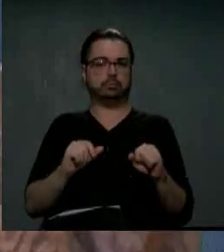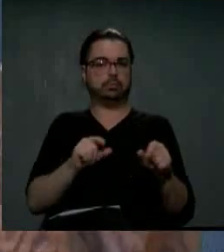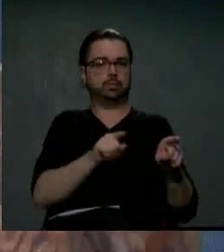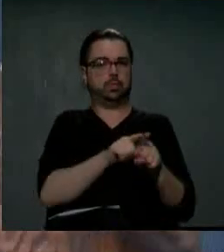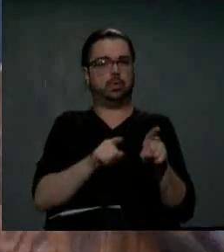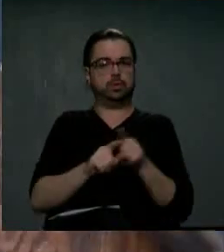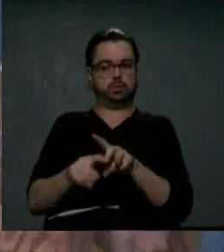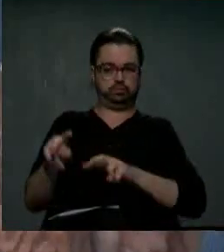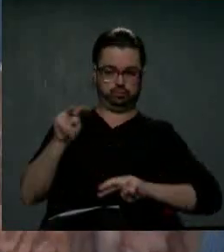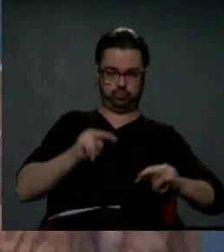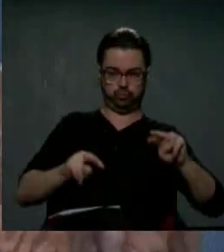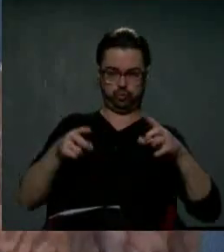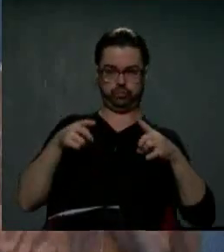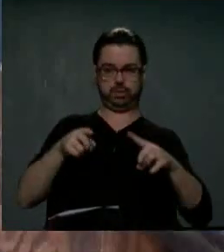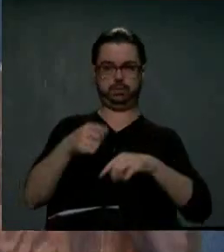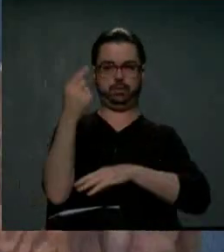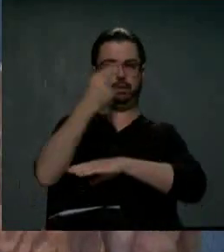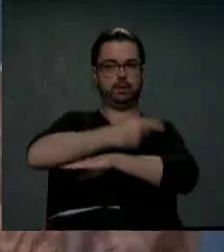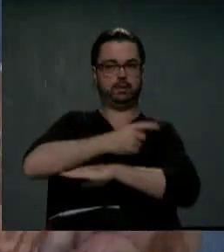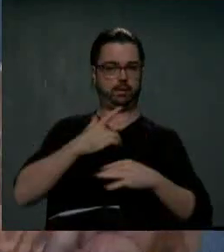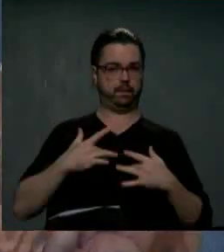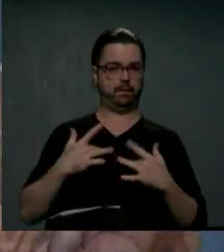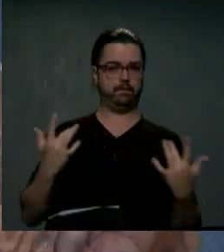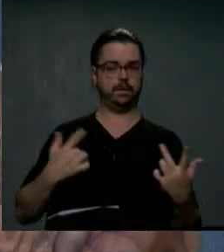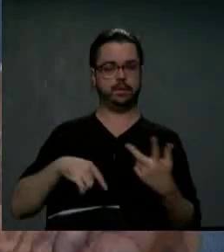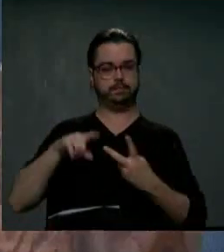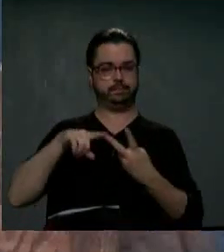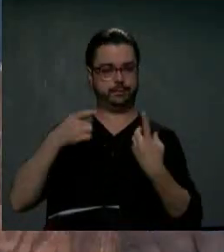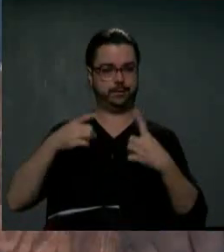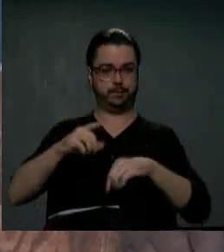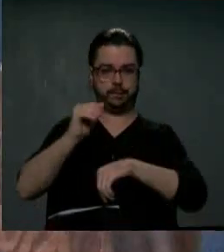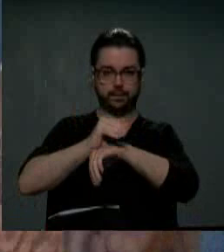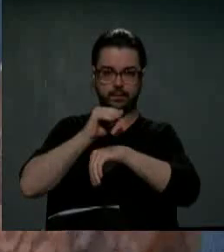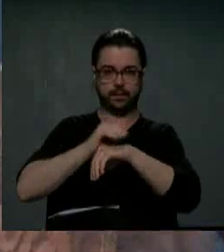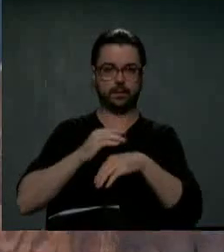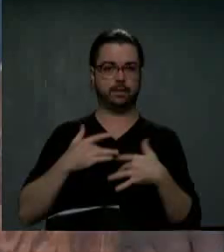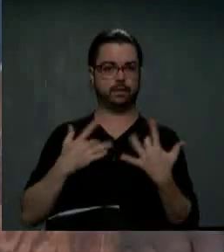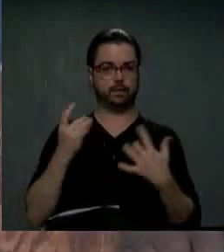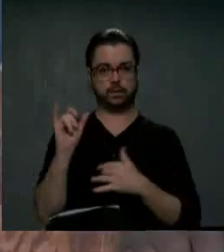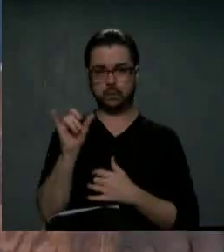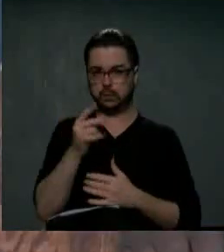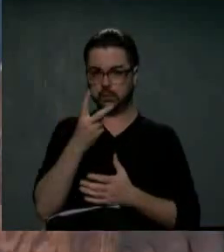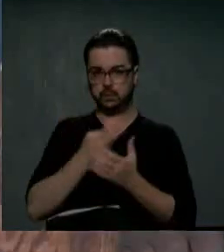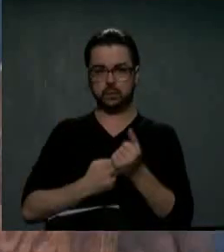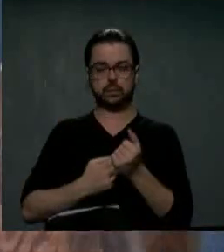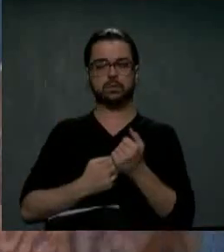also patrol during a day event and also night event.